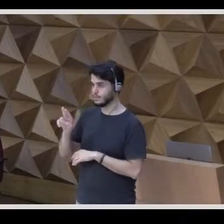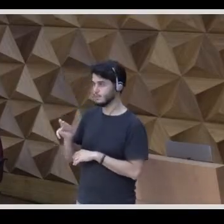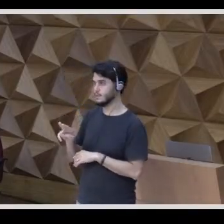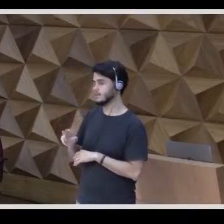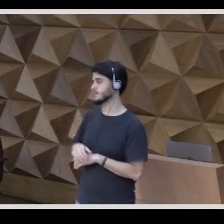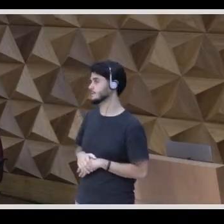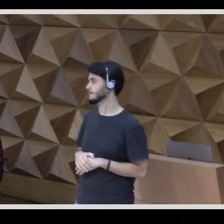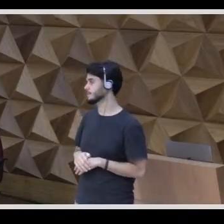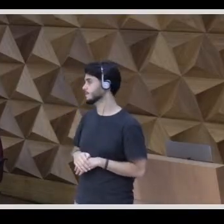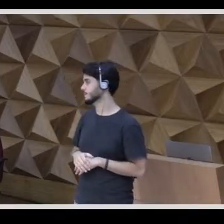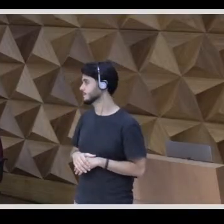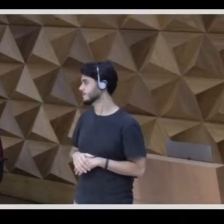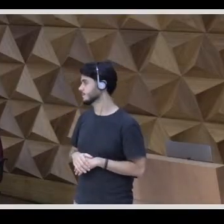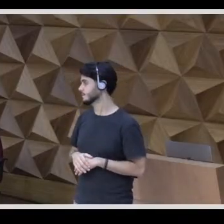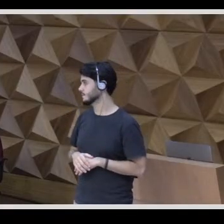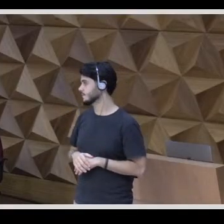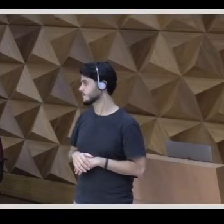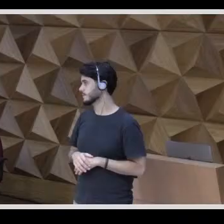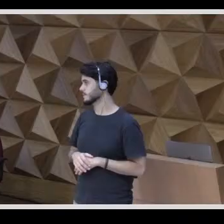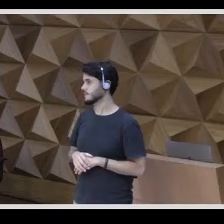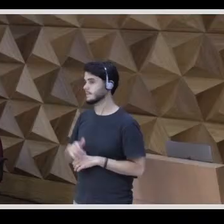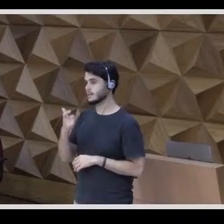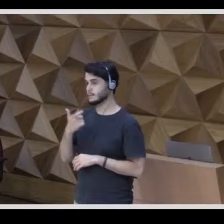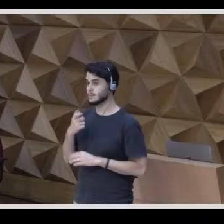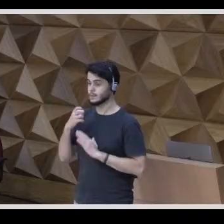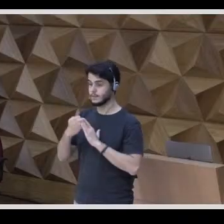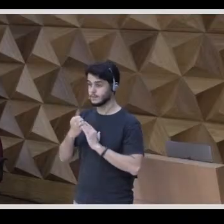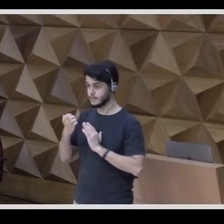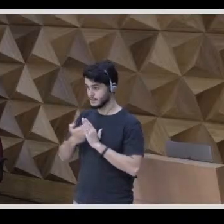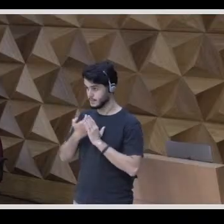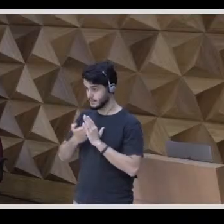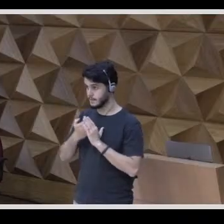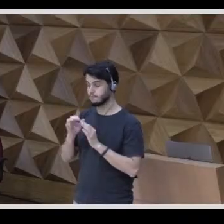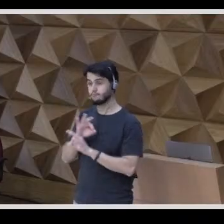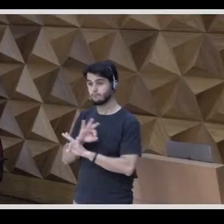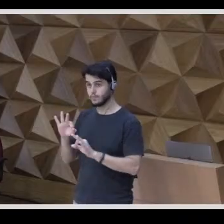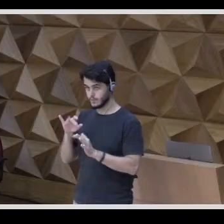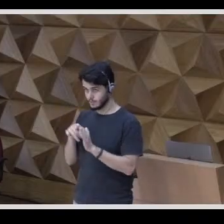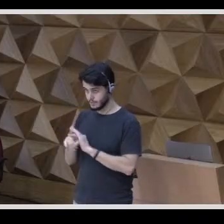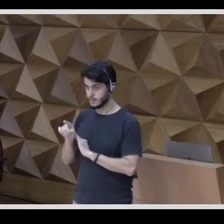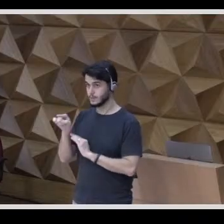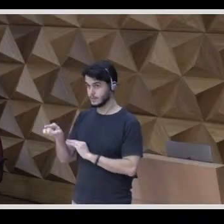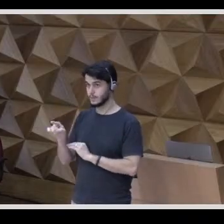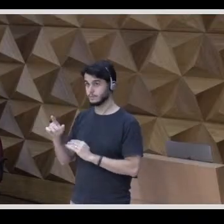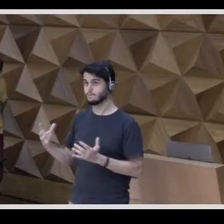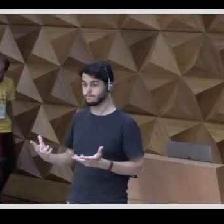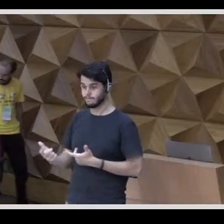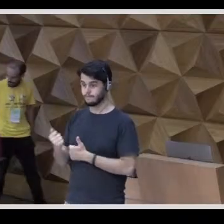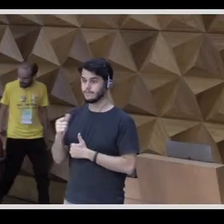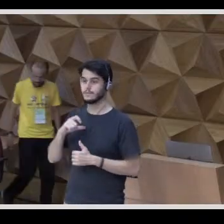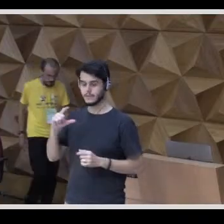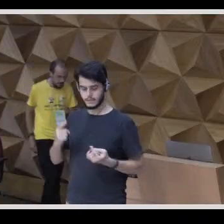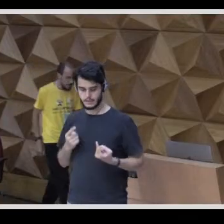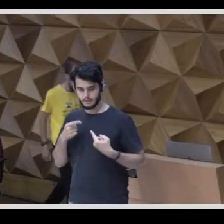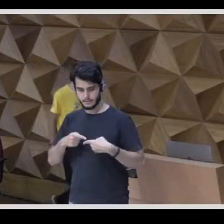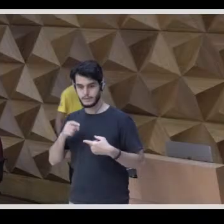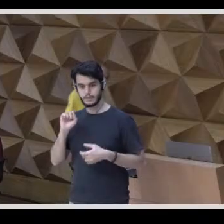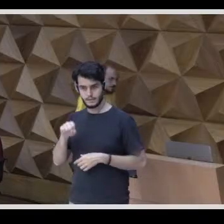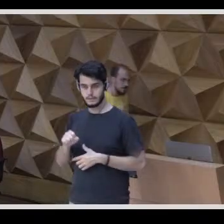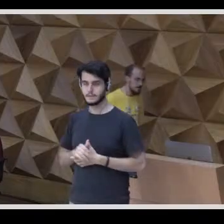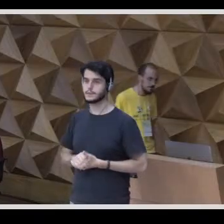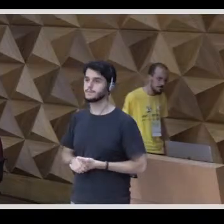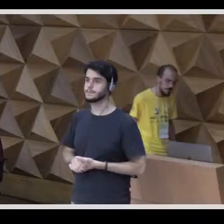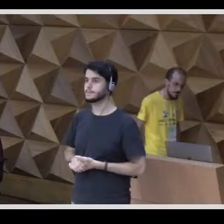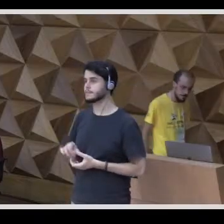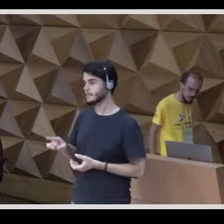Thank you. Yeah, that's a great question. And it's much harder. I mean, it's hard enough in research, but when you're in industry, it is even more challenging.